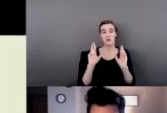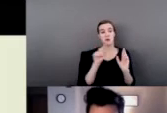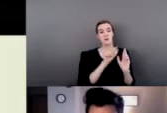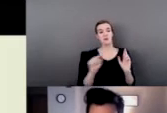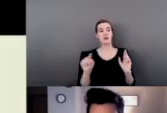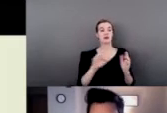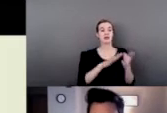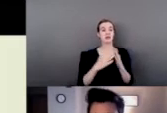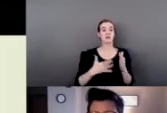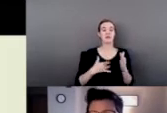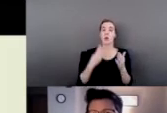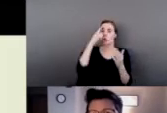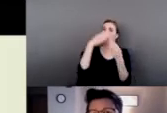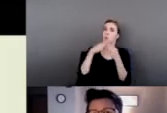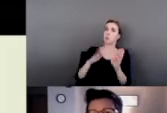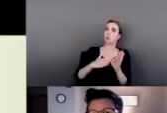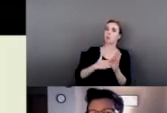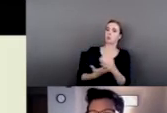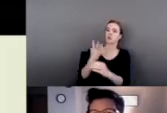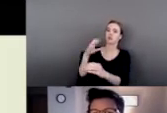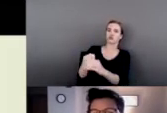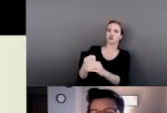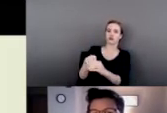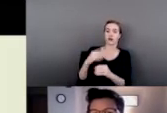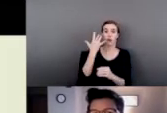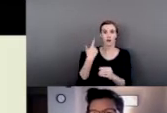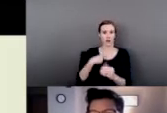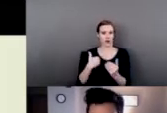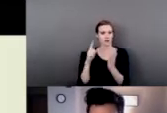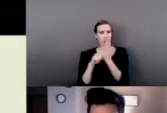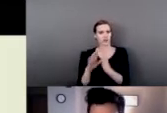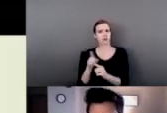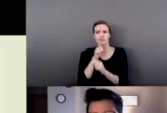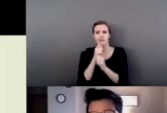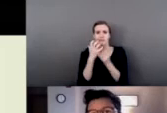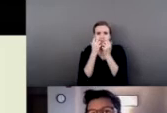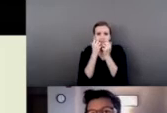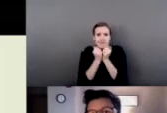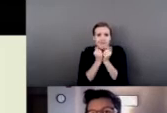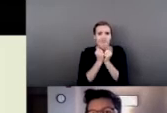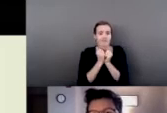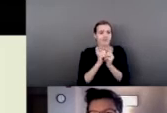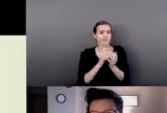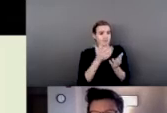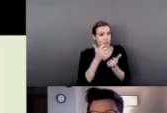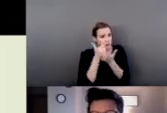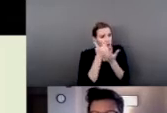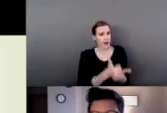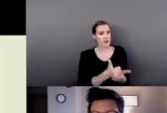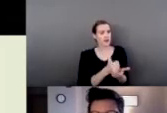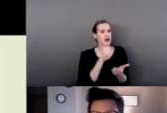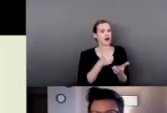because there are people out there, you know, researchers that do care and they do want to help. So, you